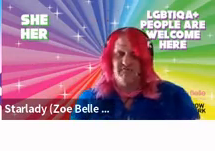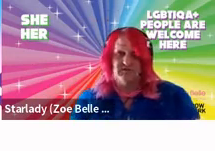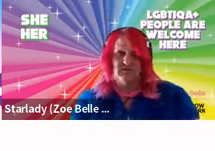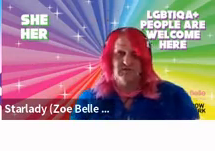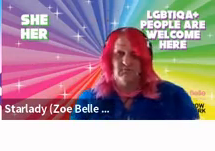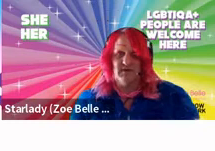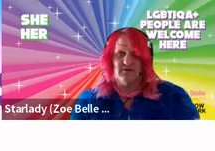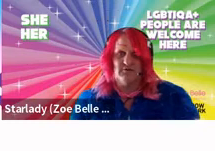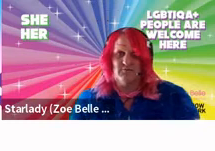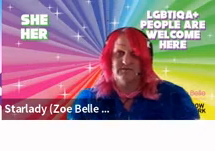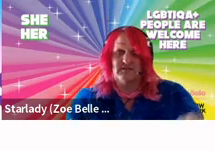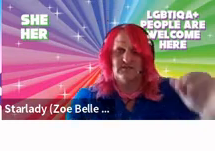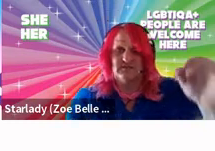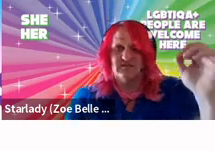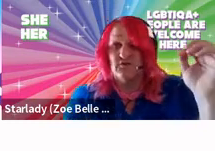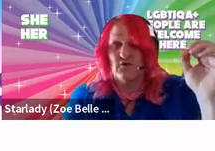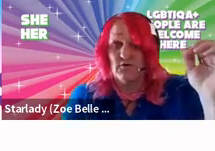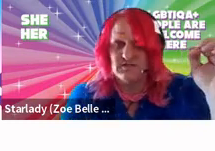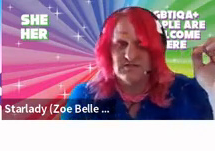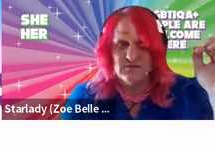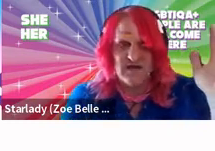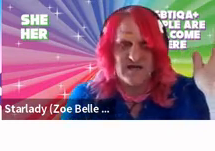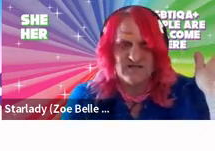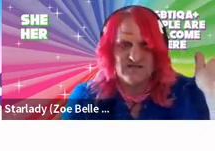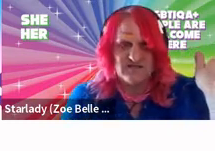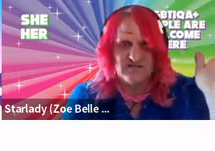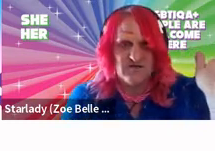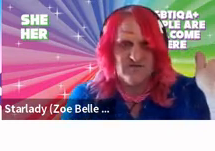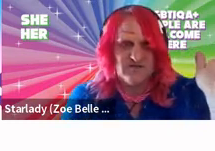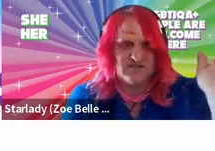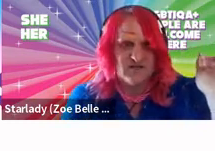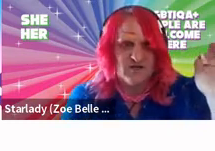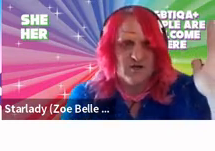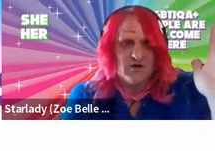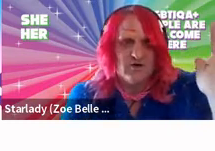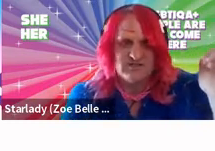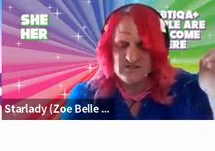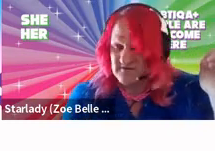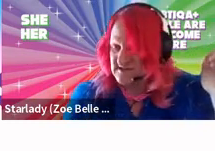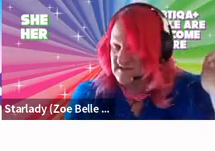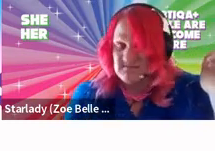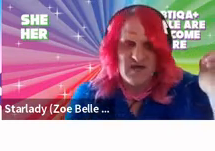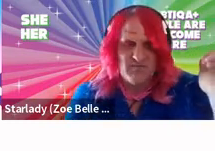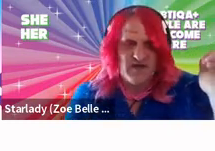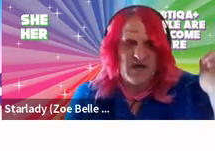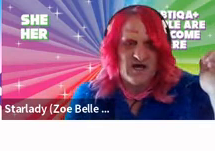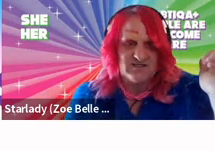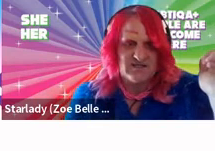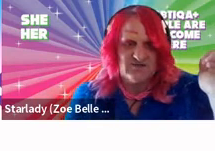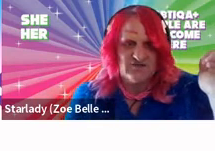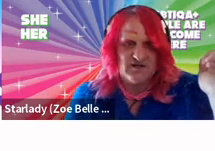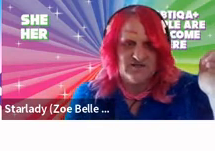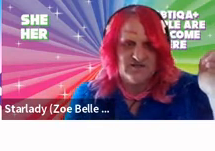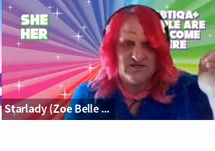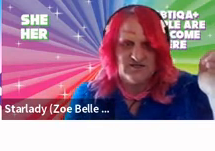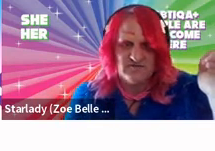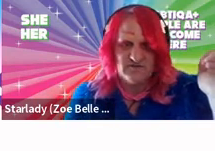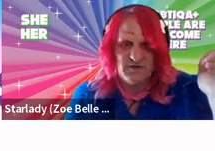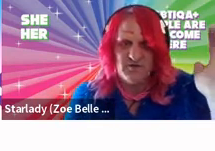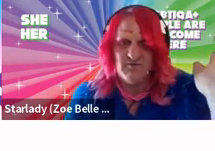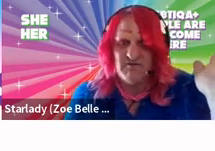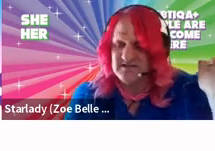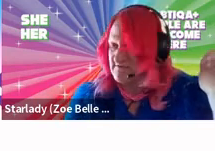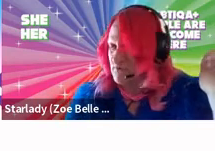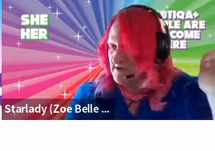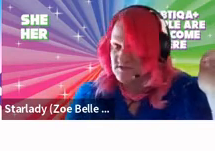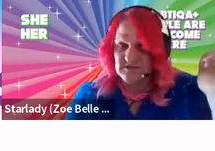to have particular medical procedures in order to access a service. Or services may be asking trans and gender